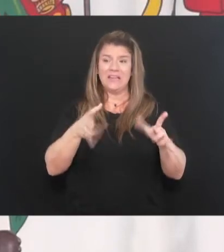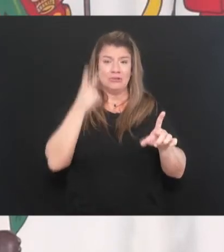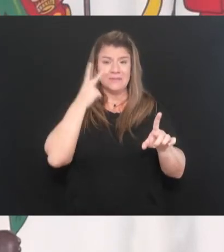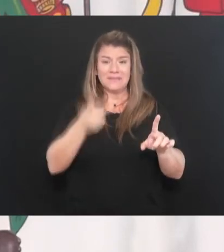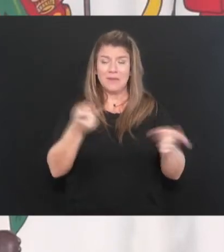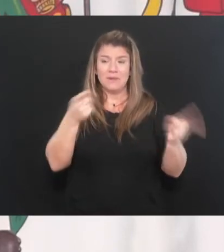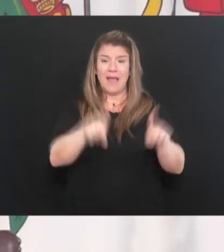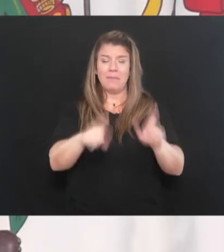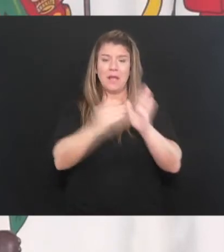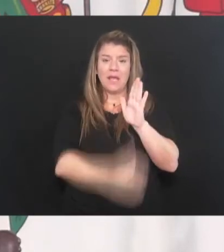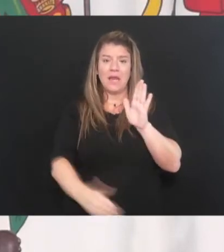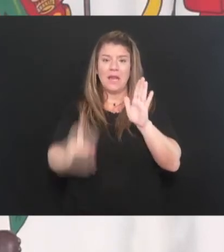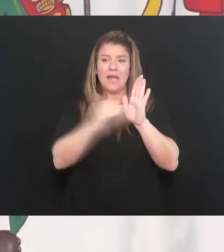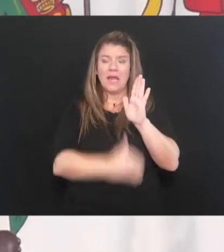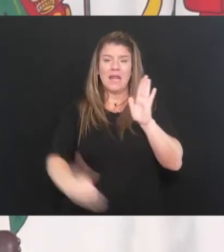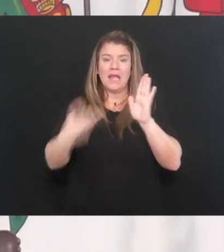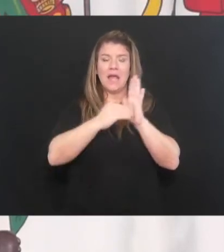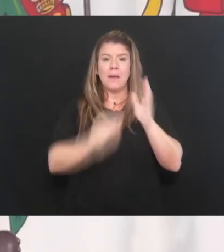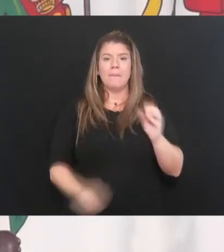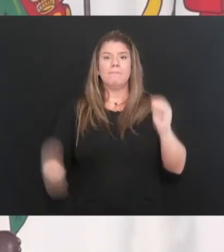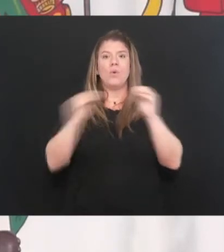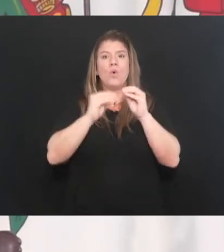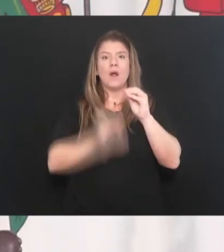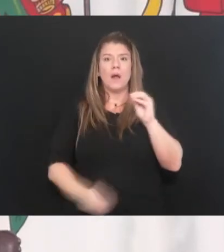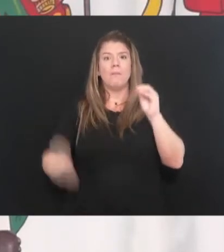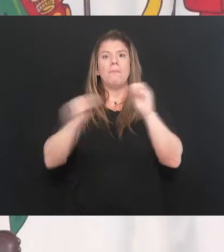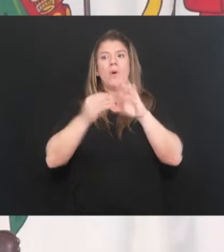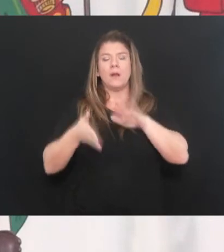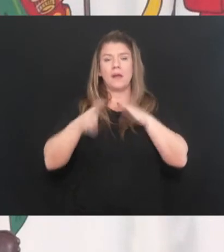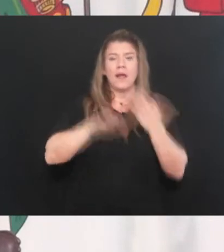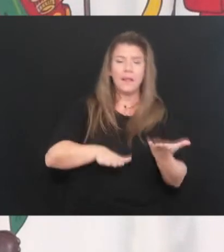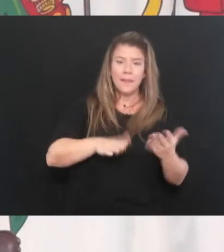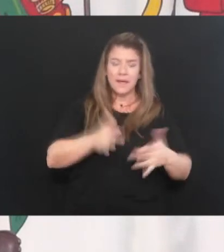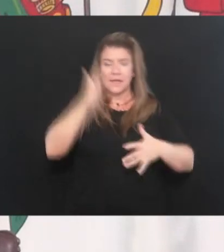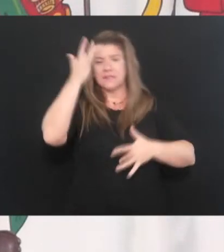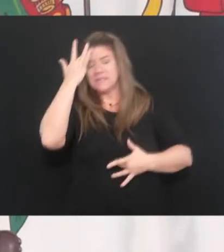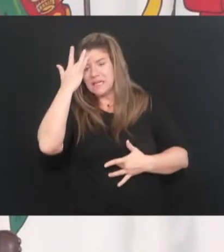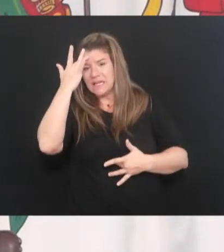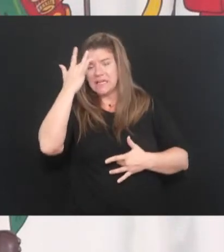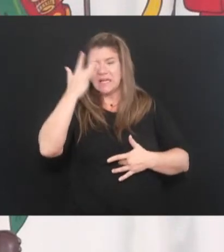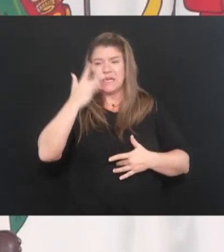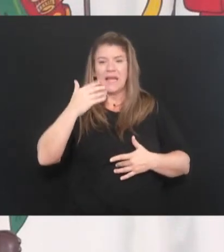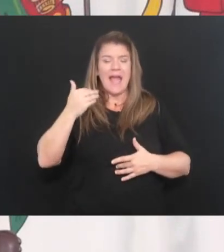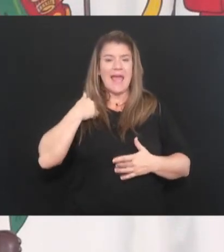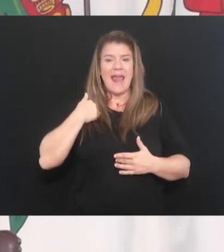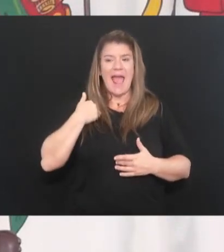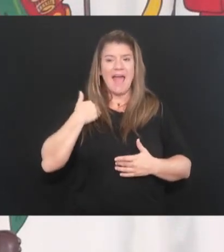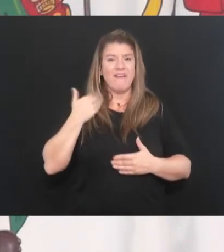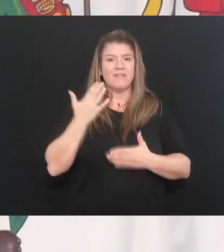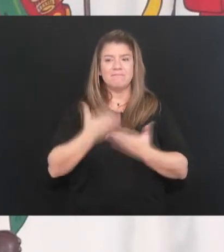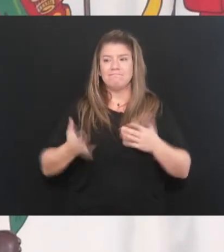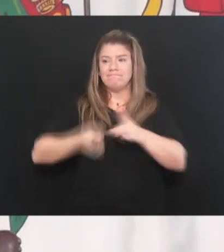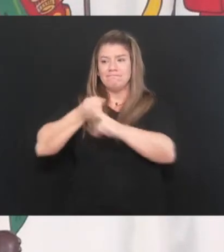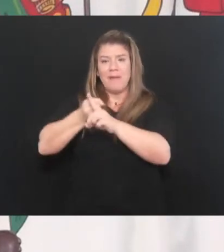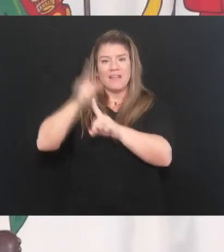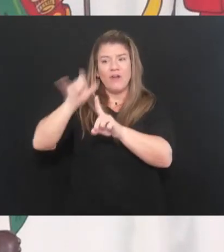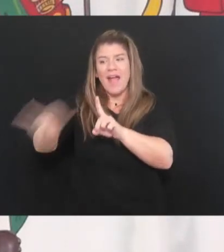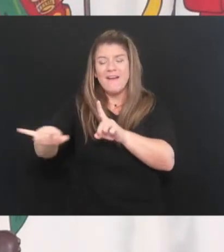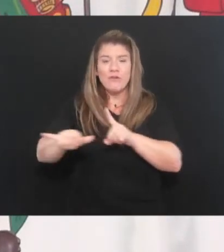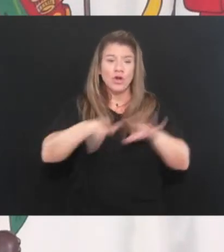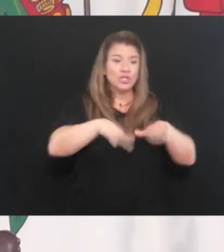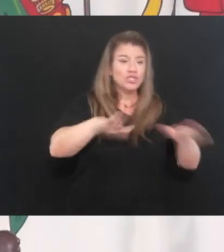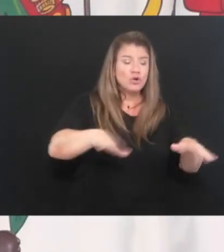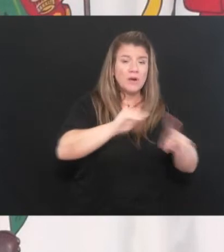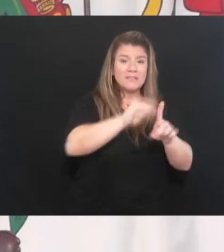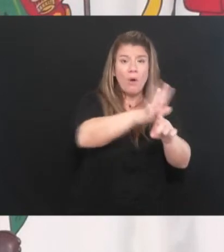over and over more and more and more of our people die and get sick and maybe have side effects forever, or children exposed